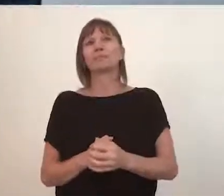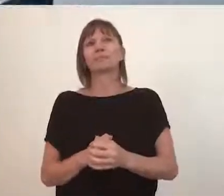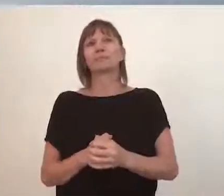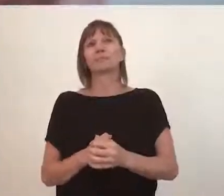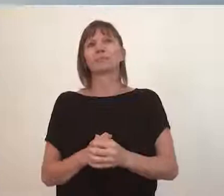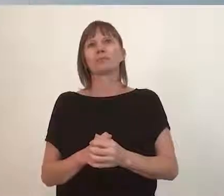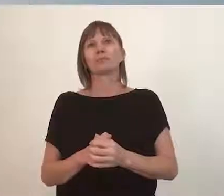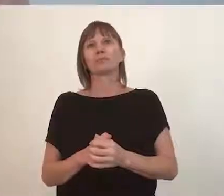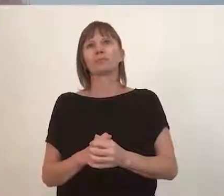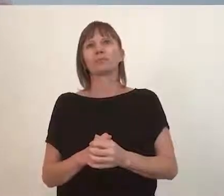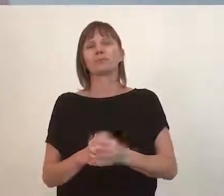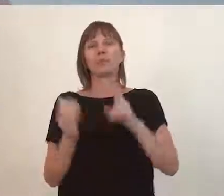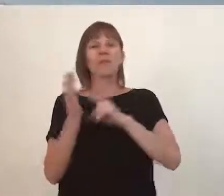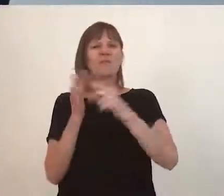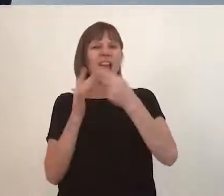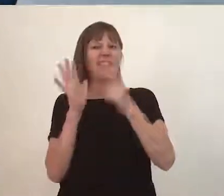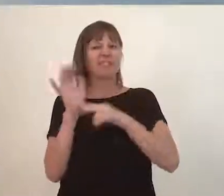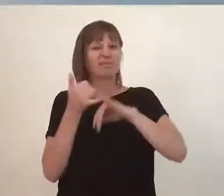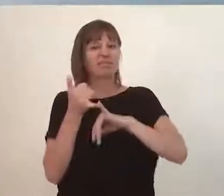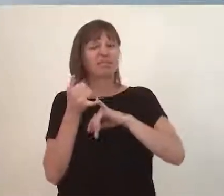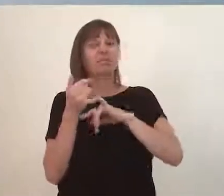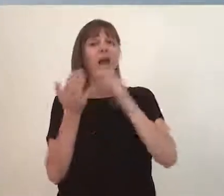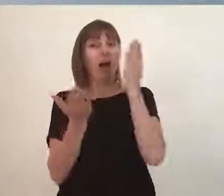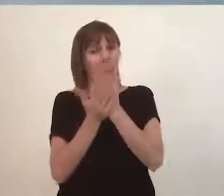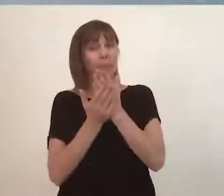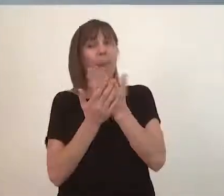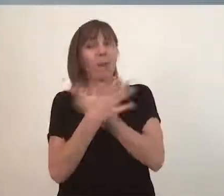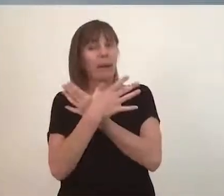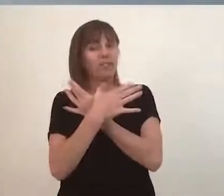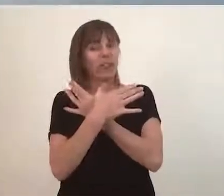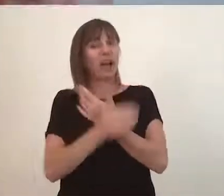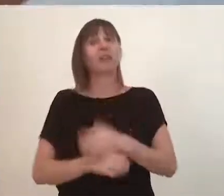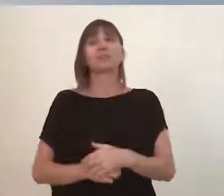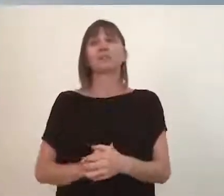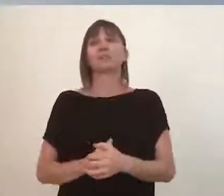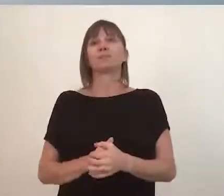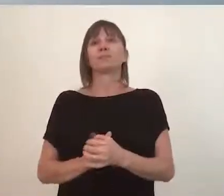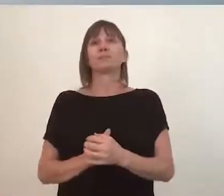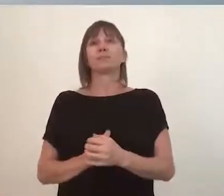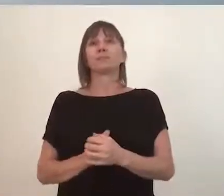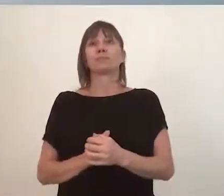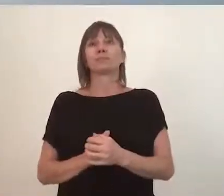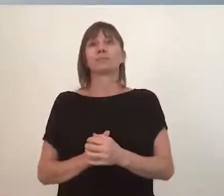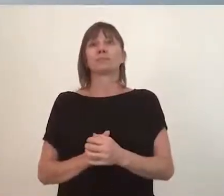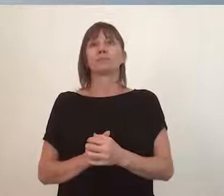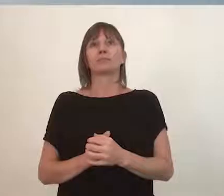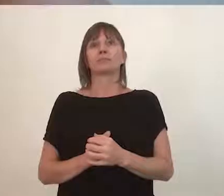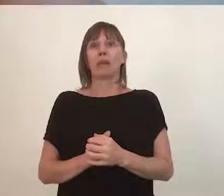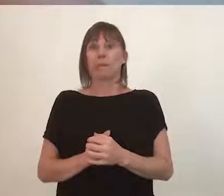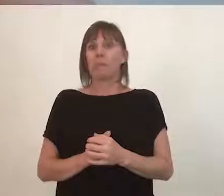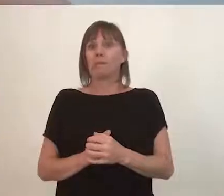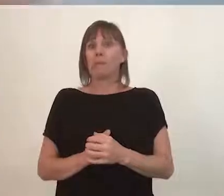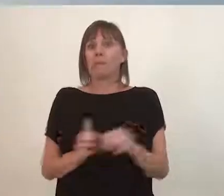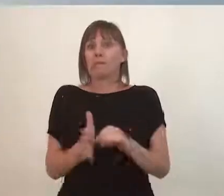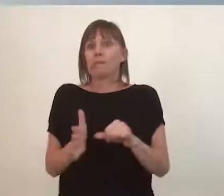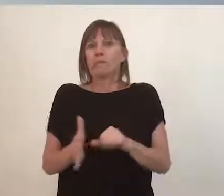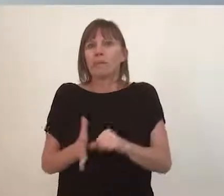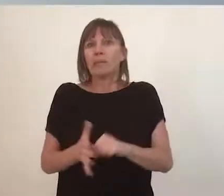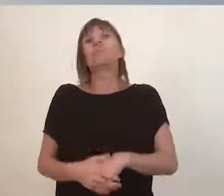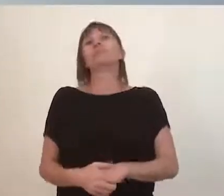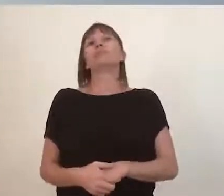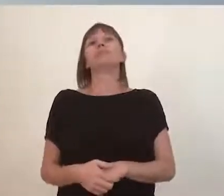I'm drawing, and the veins definitely define a butterfly wing from other wings. Oh my goodness, that